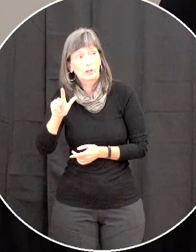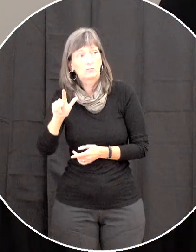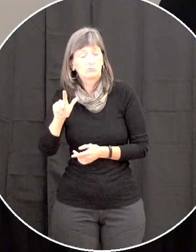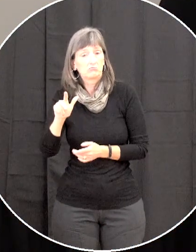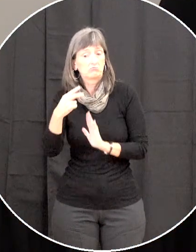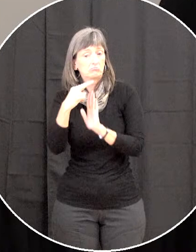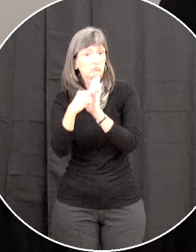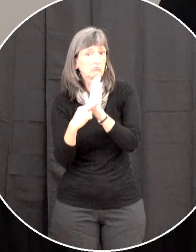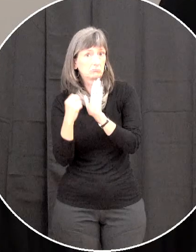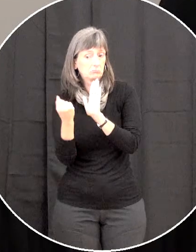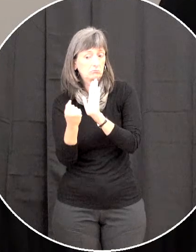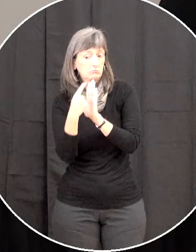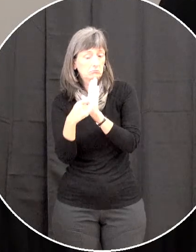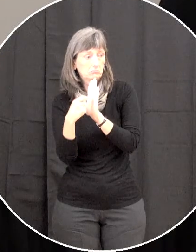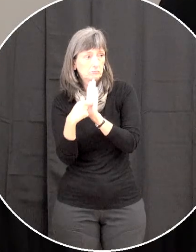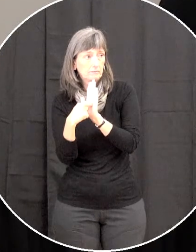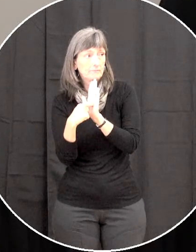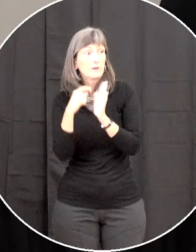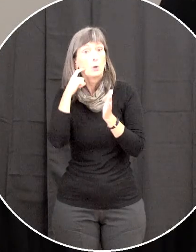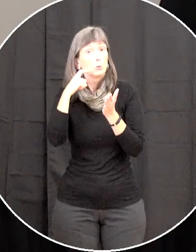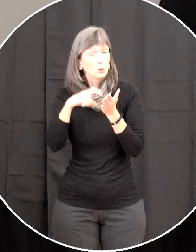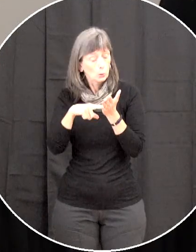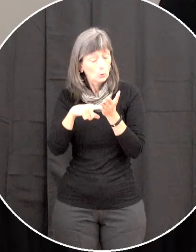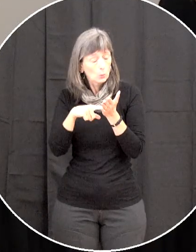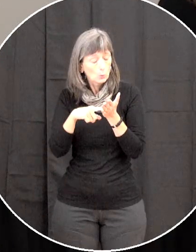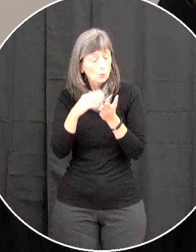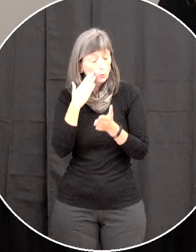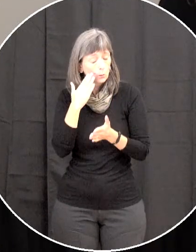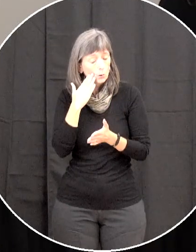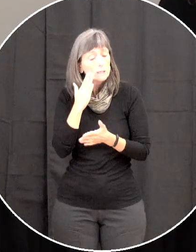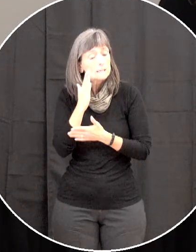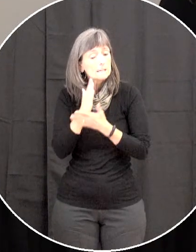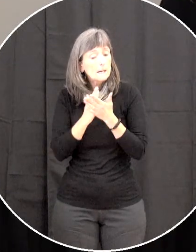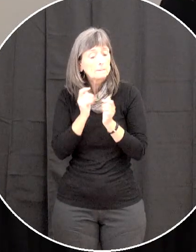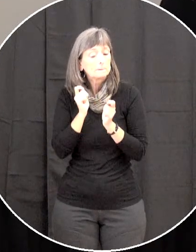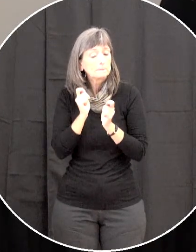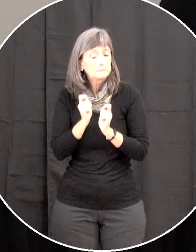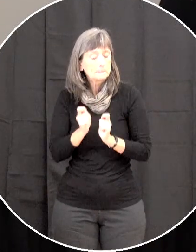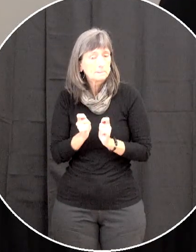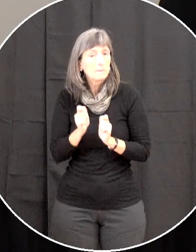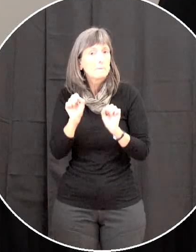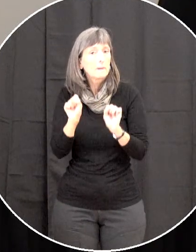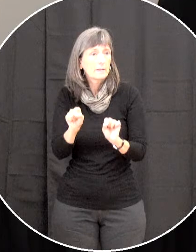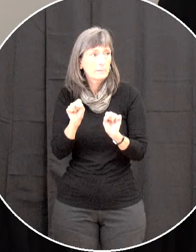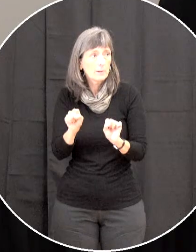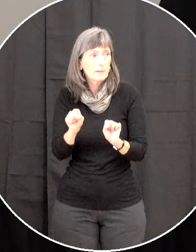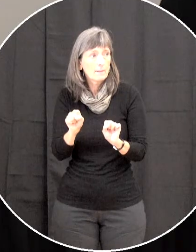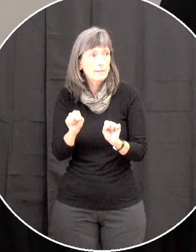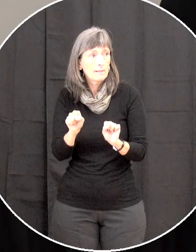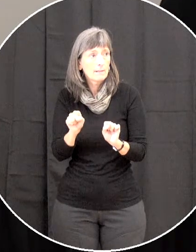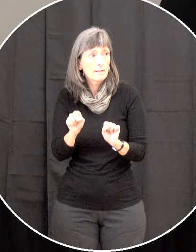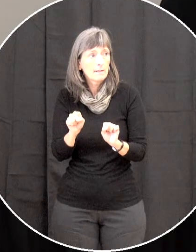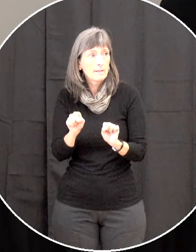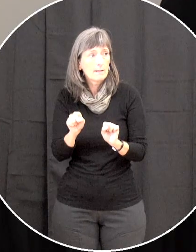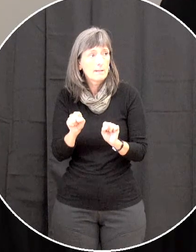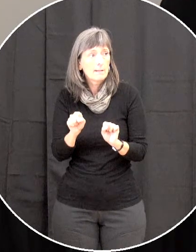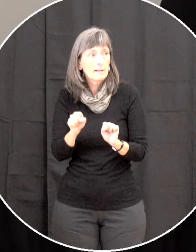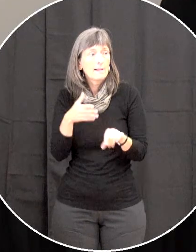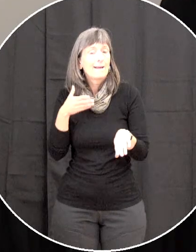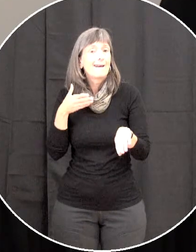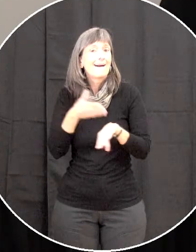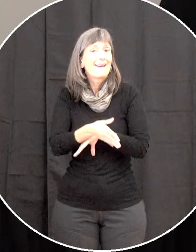presented, acknowledging that there may be some small changes proposed following a provincial government